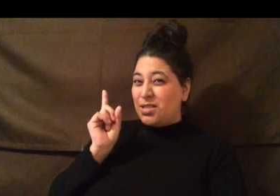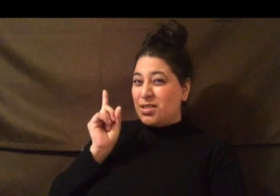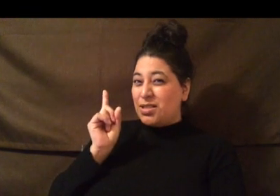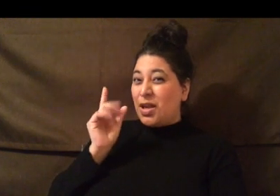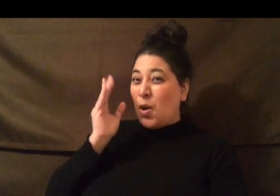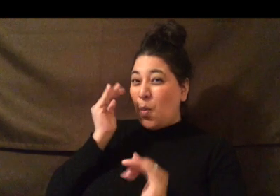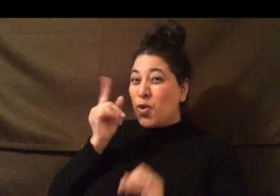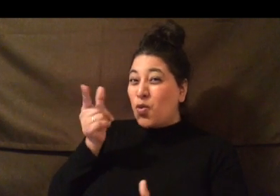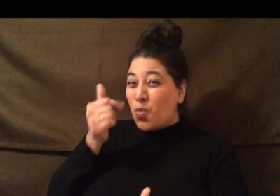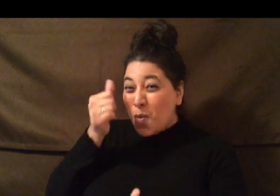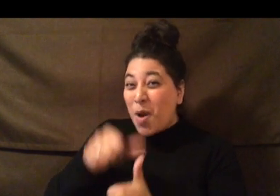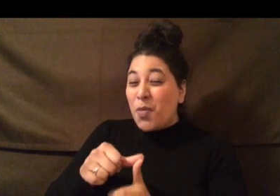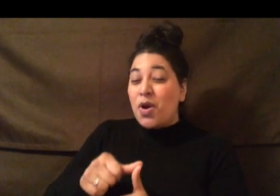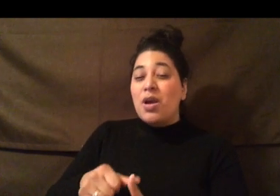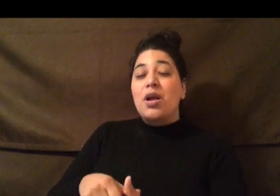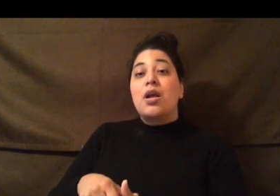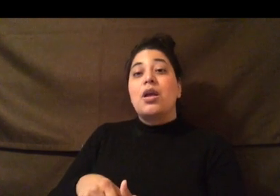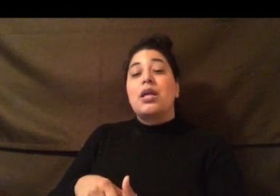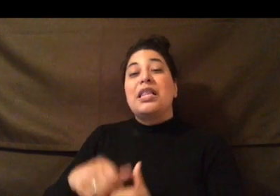familiar? Hopefully it does.